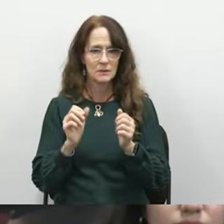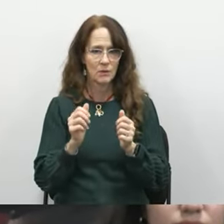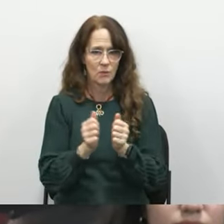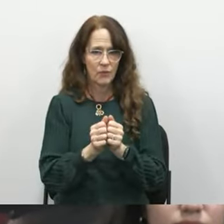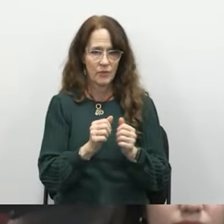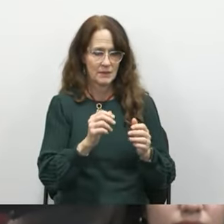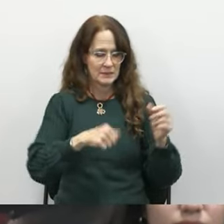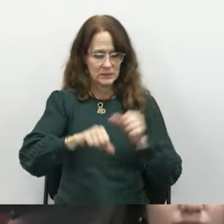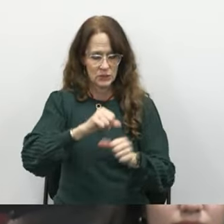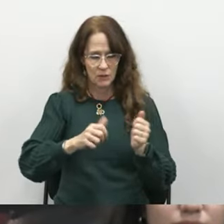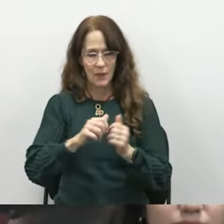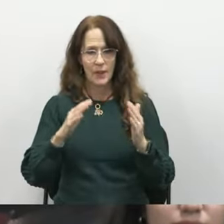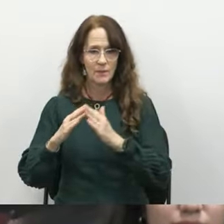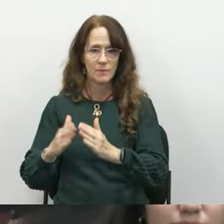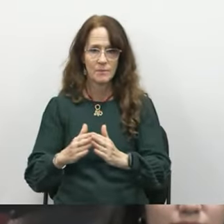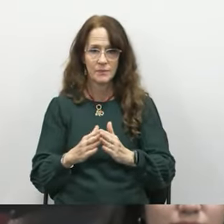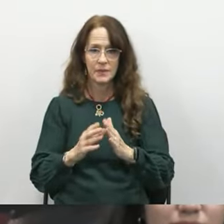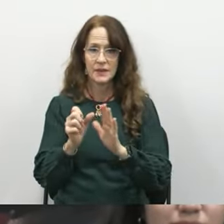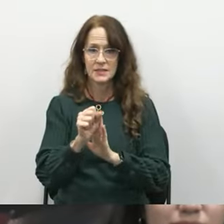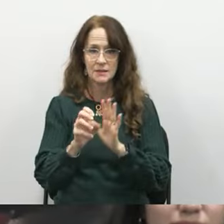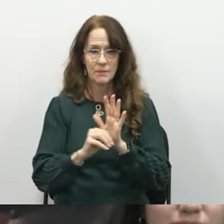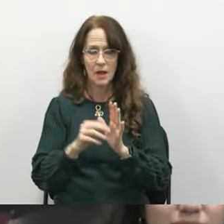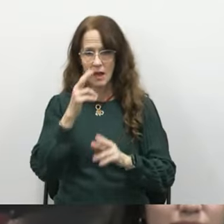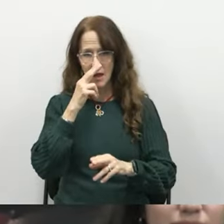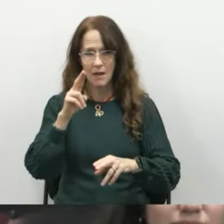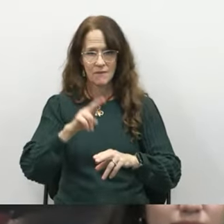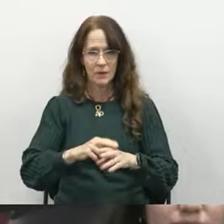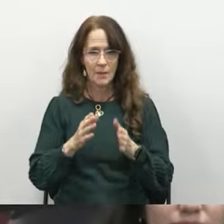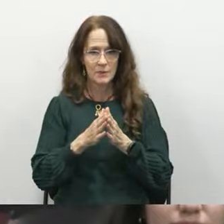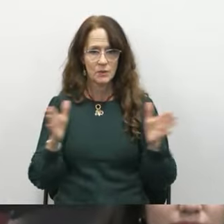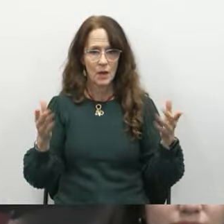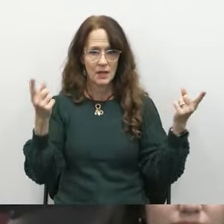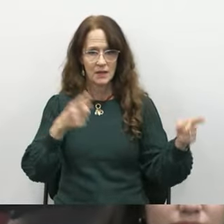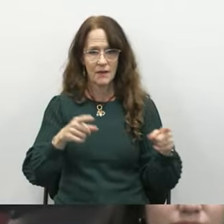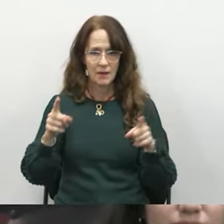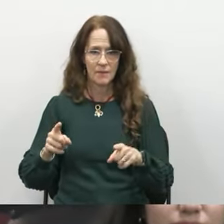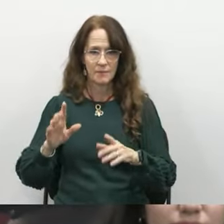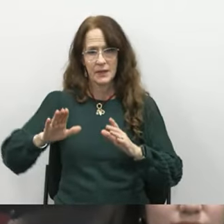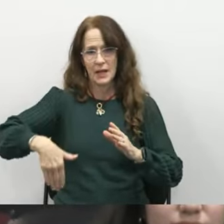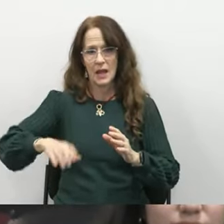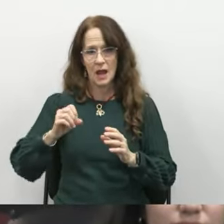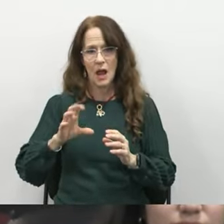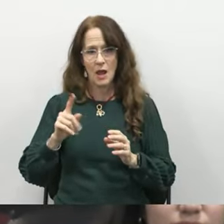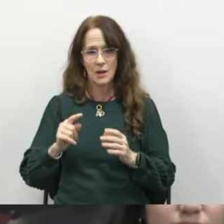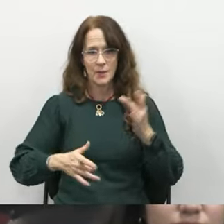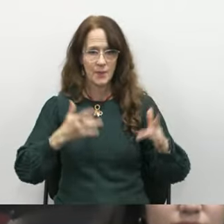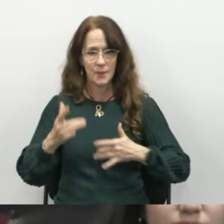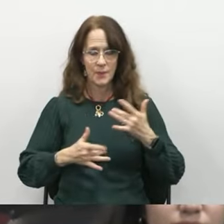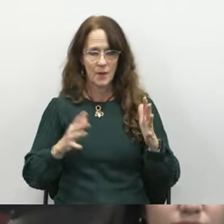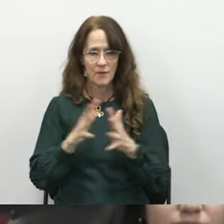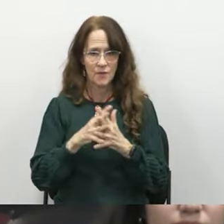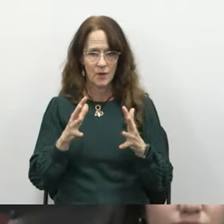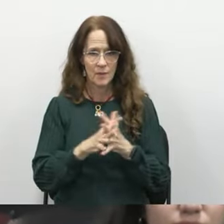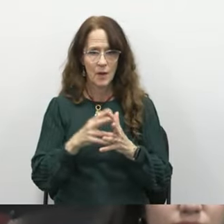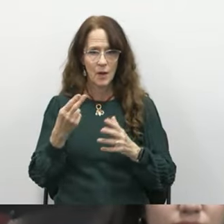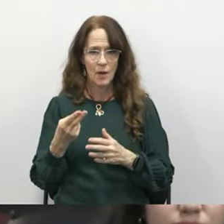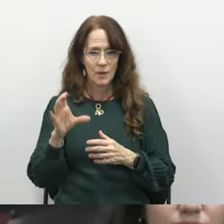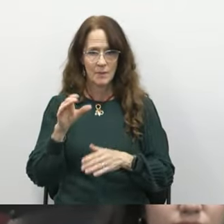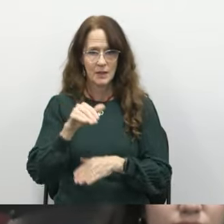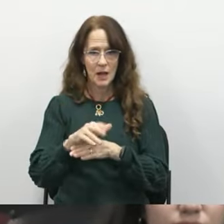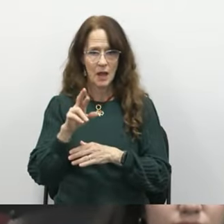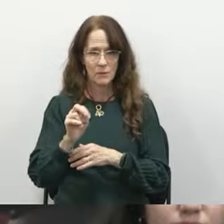Over the duration of the semester, we have had many fun campus-wide events. In late October, we got to hype up our football team with our homecoming night